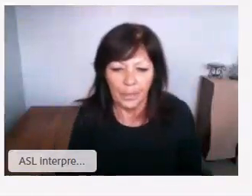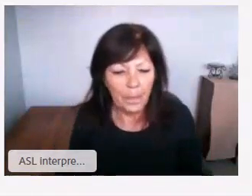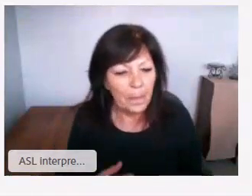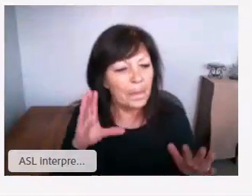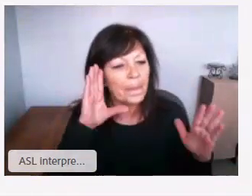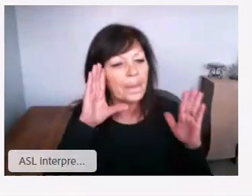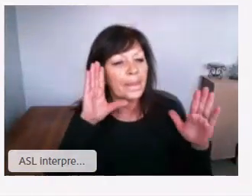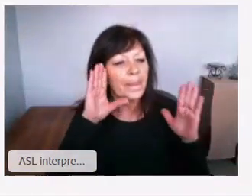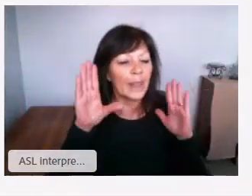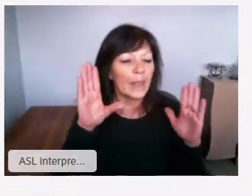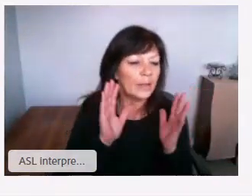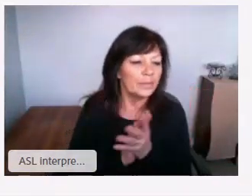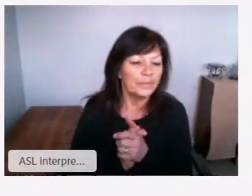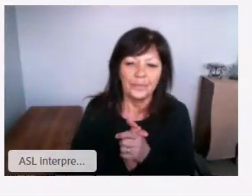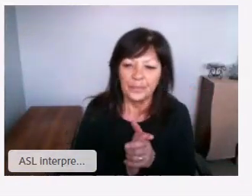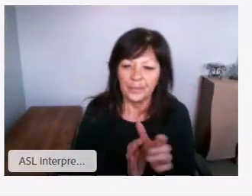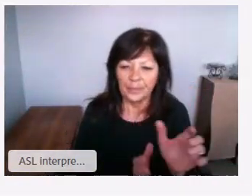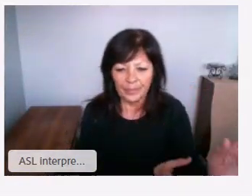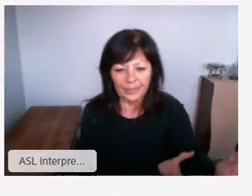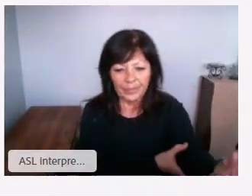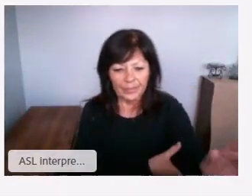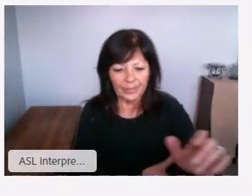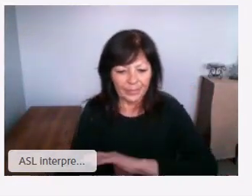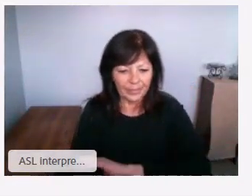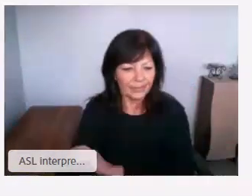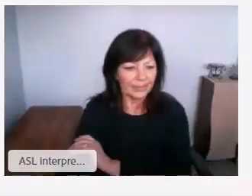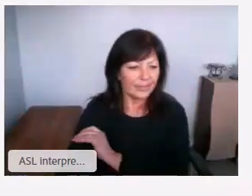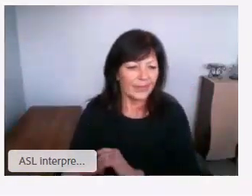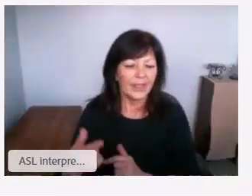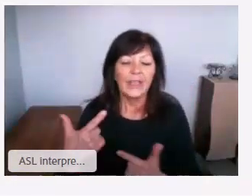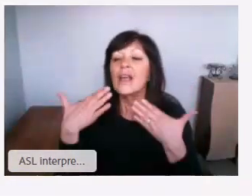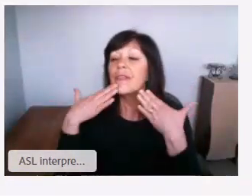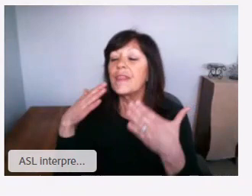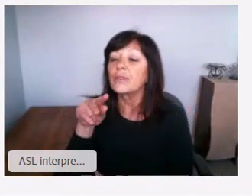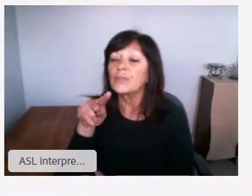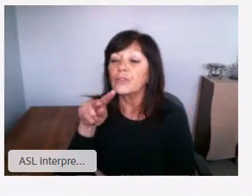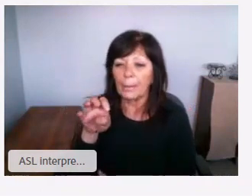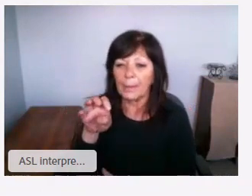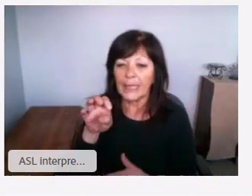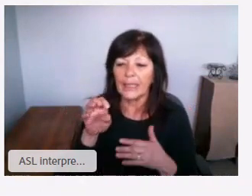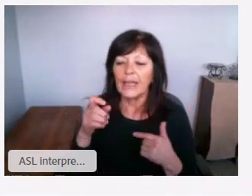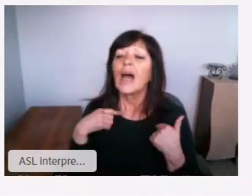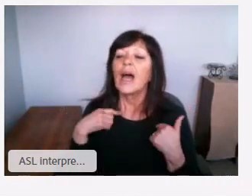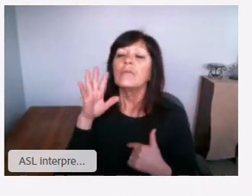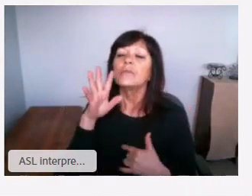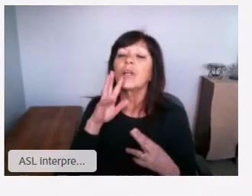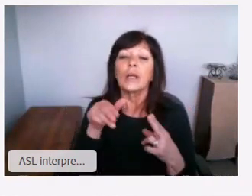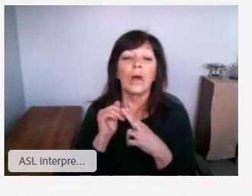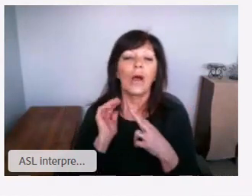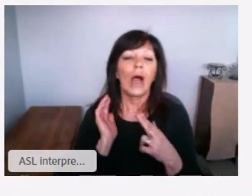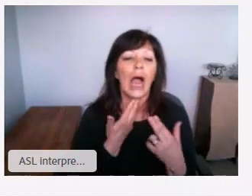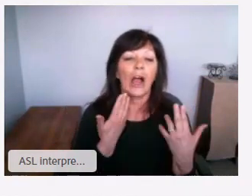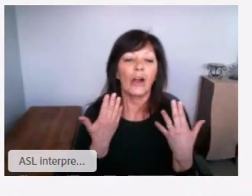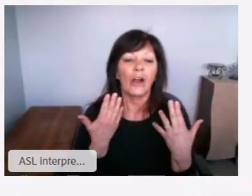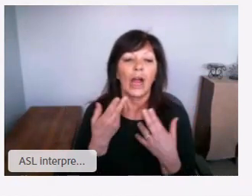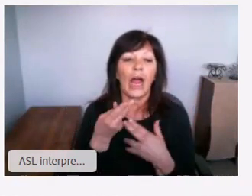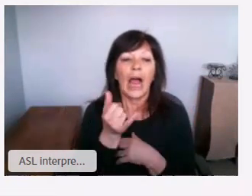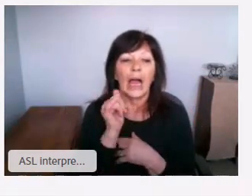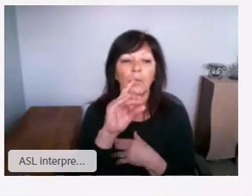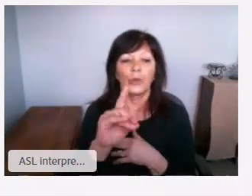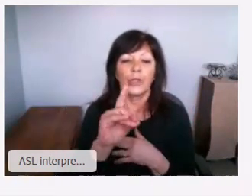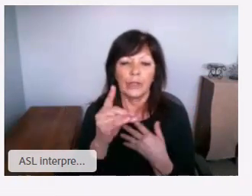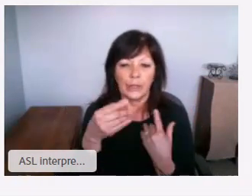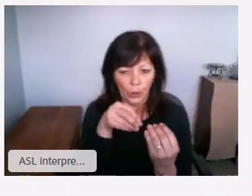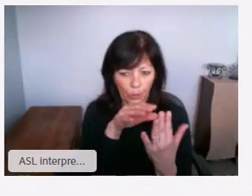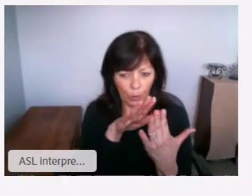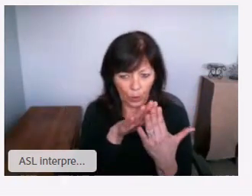I guess so. Thanks. So thank you, Jamie. I'll be talking about our hybrid approach.